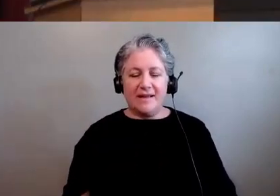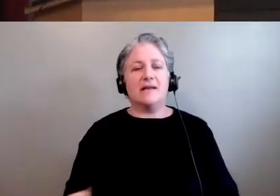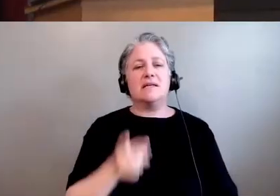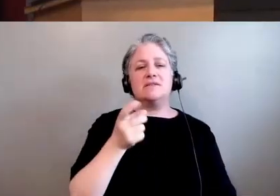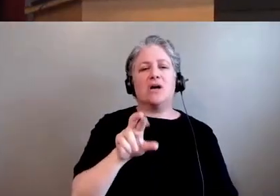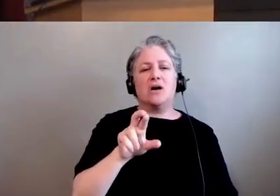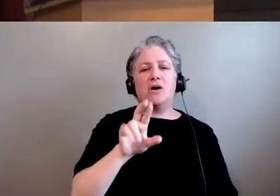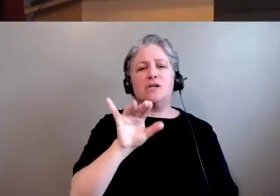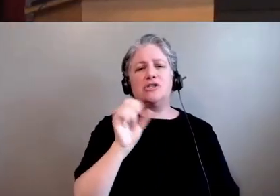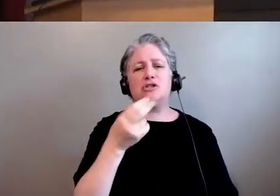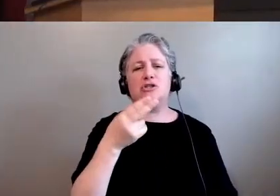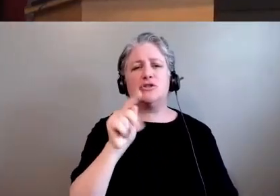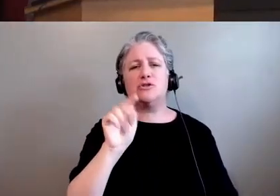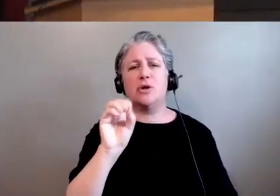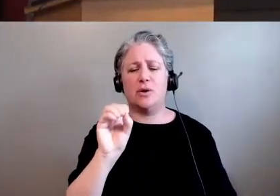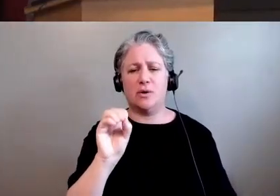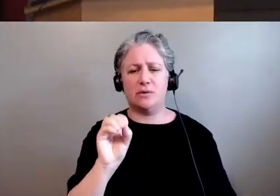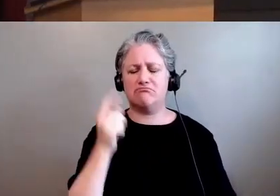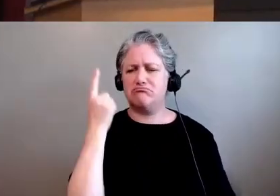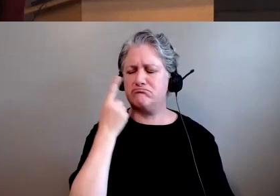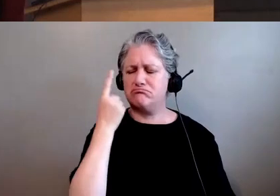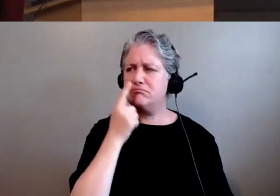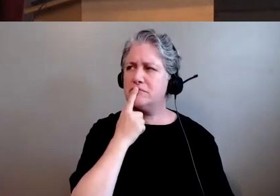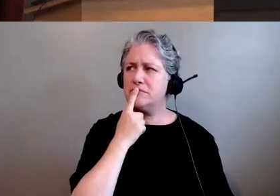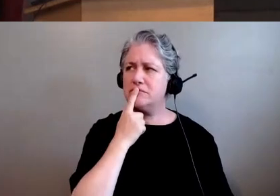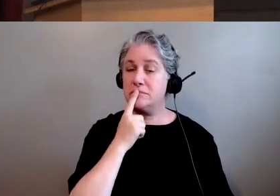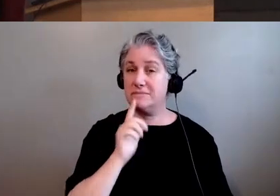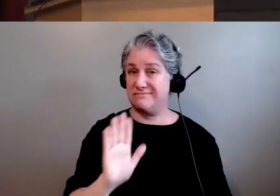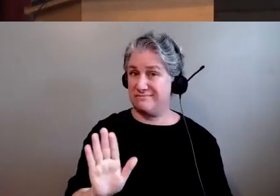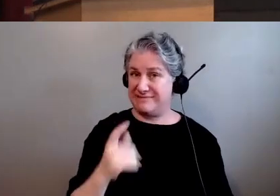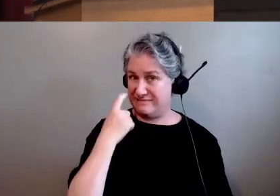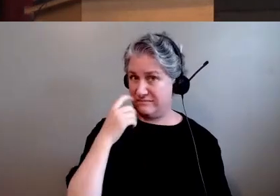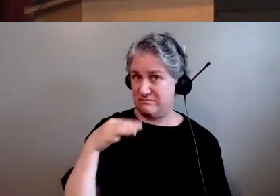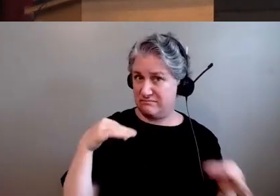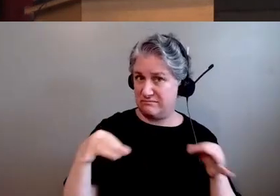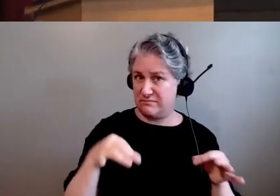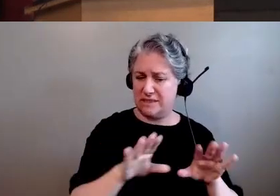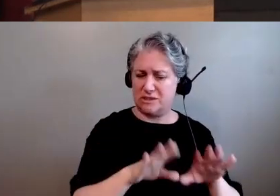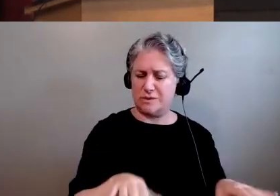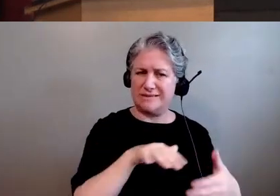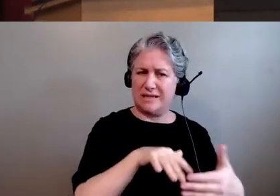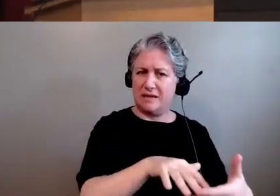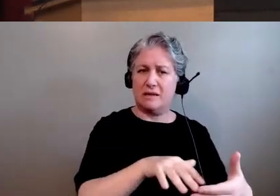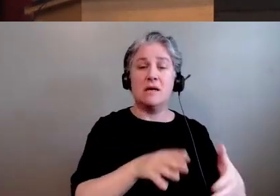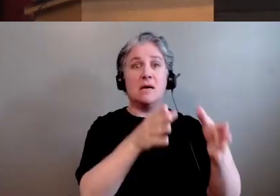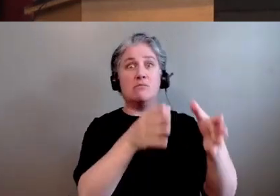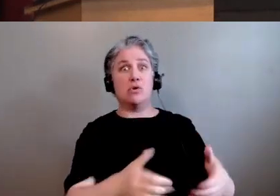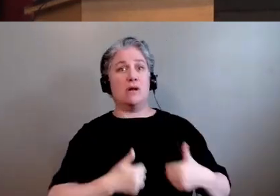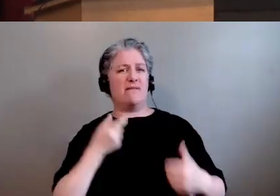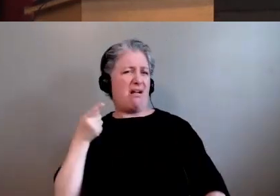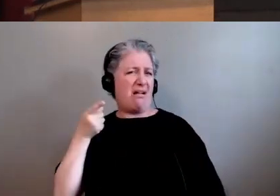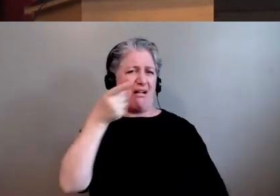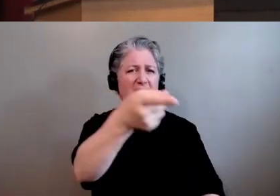Dr. Prosciutto, I was wondering, for the children's study, if somebody lives in a rural area, do they